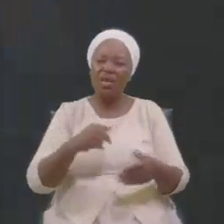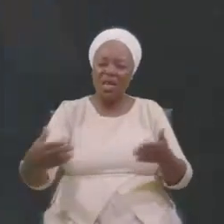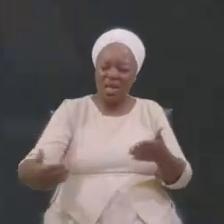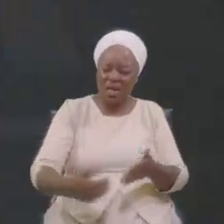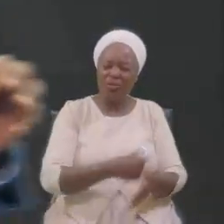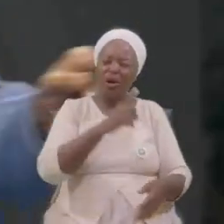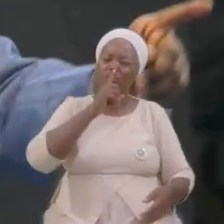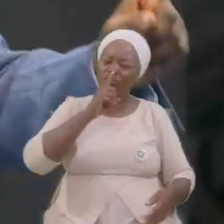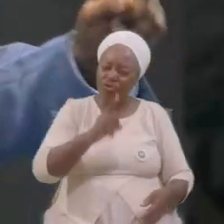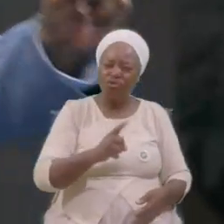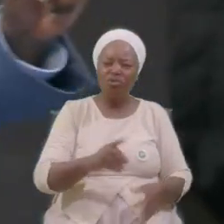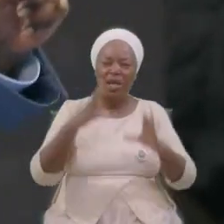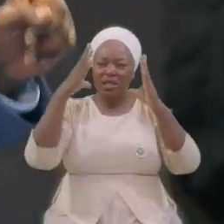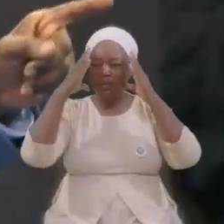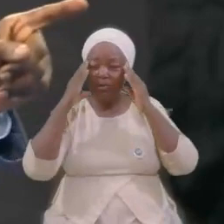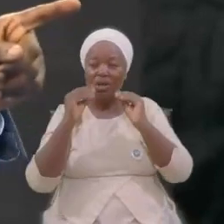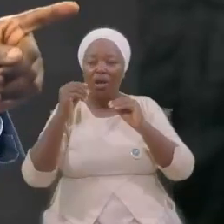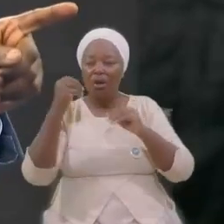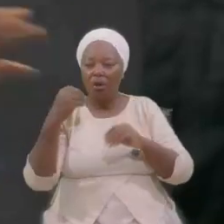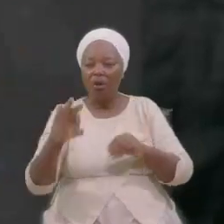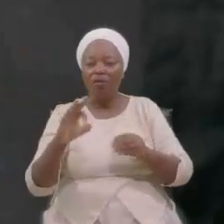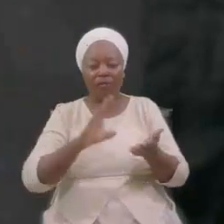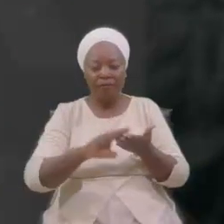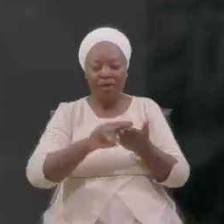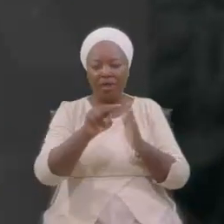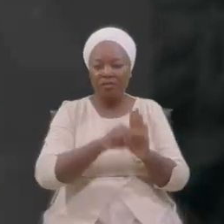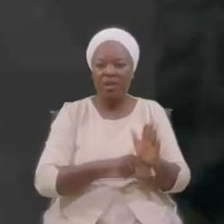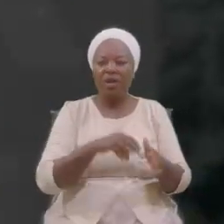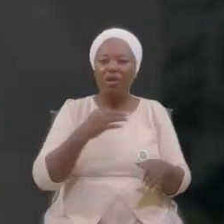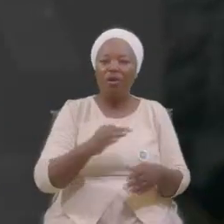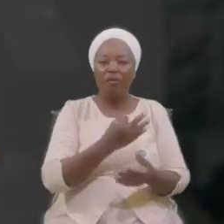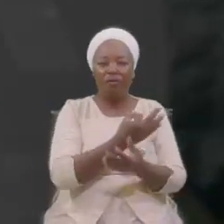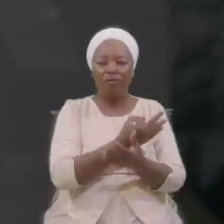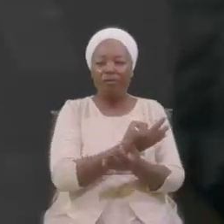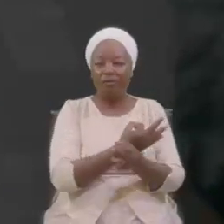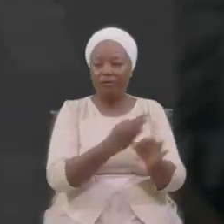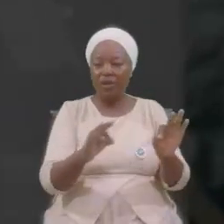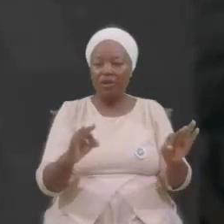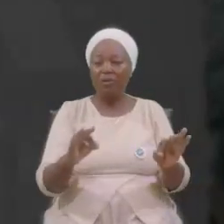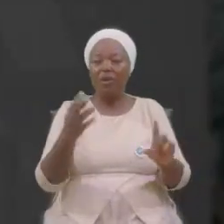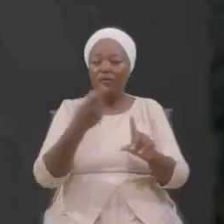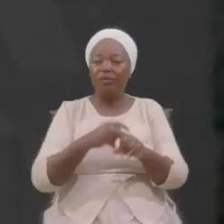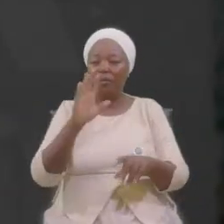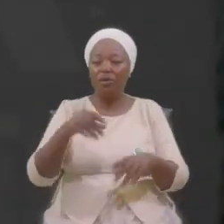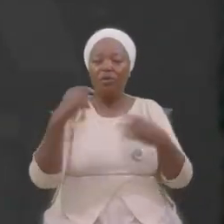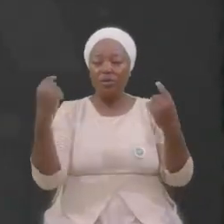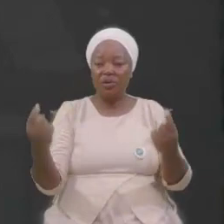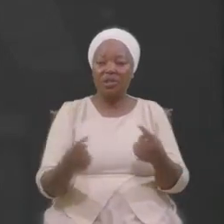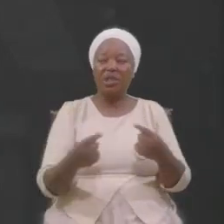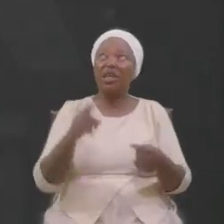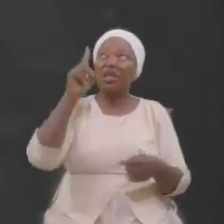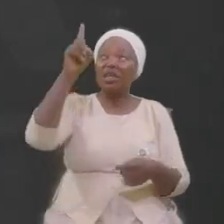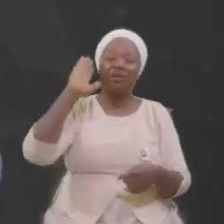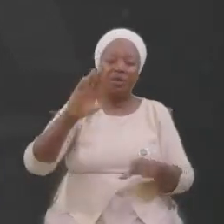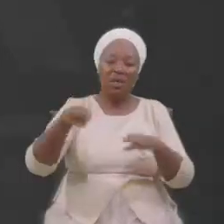definite experience of forgiveness, of freedom from your sin. He'll give you an